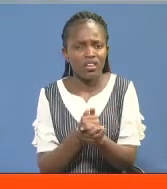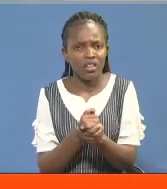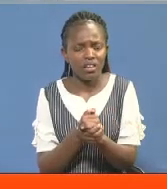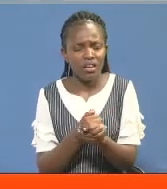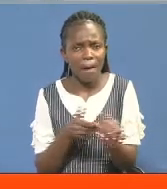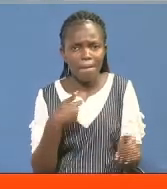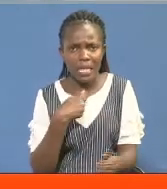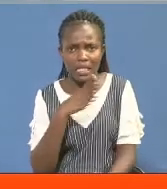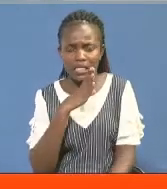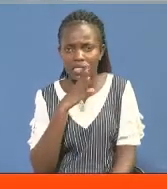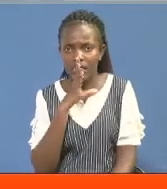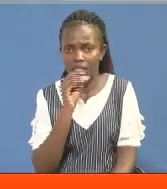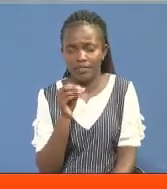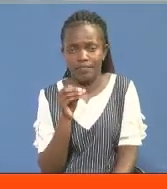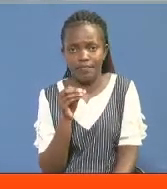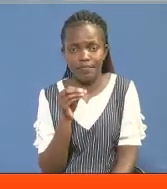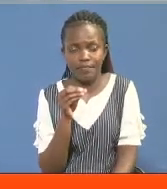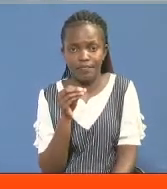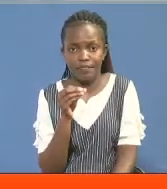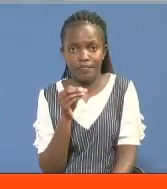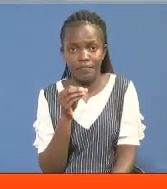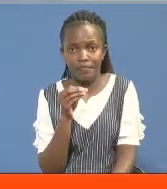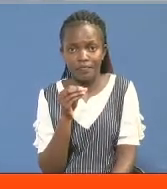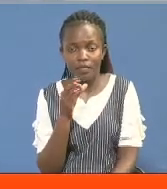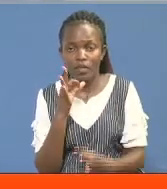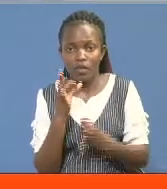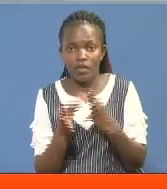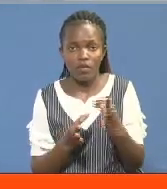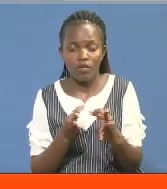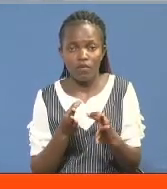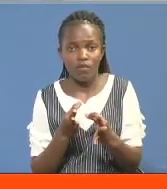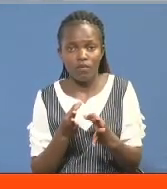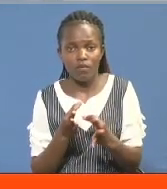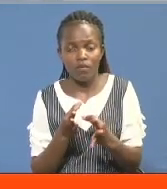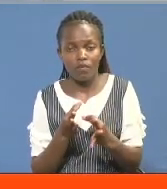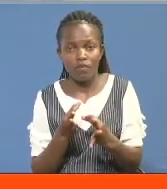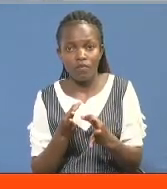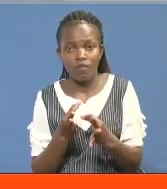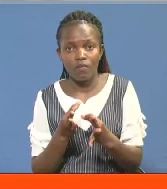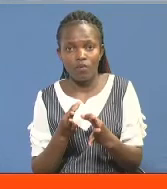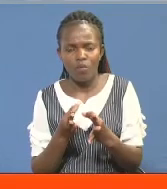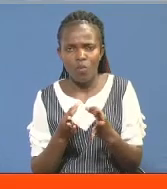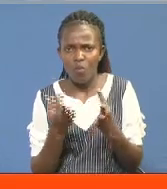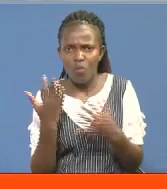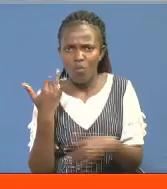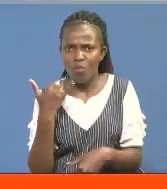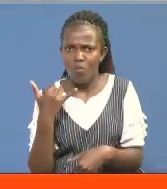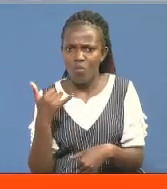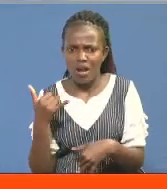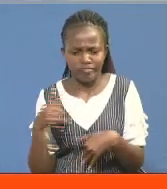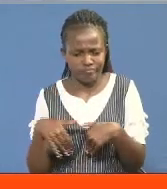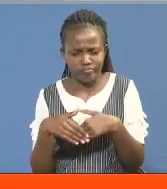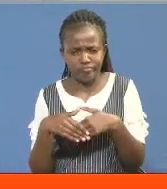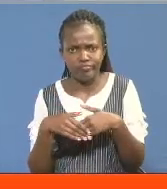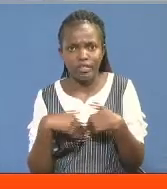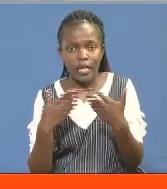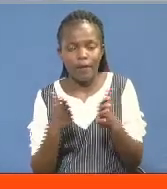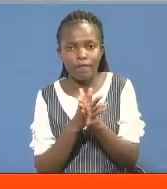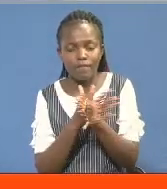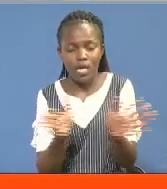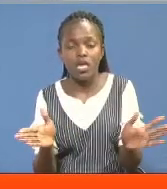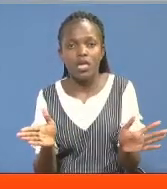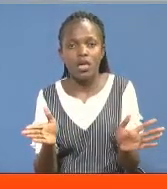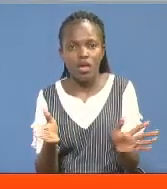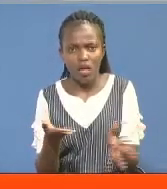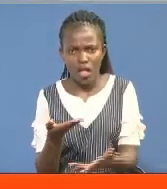Irene, I would say it goes without saying, because if you have nothing to hide, why don't you give members of the public these documents to go